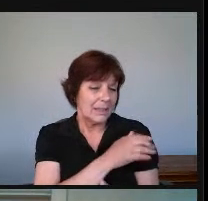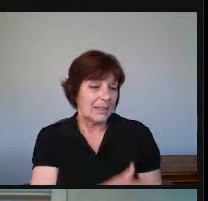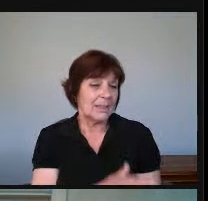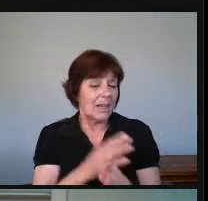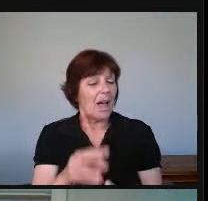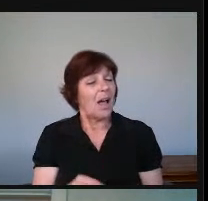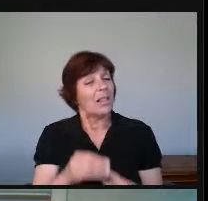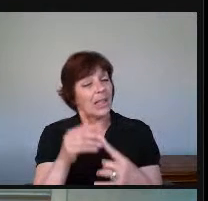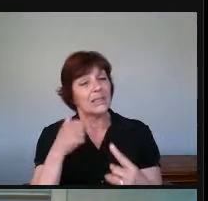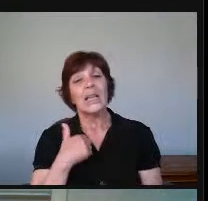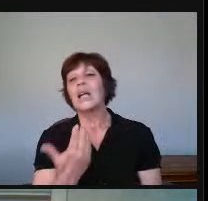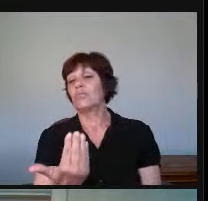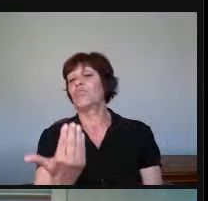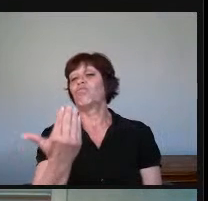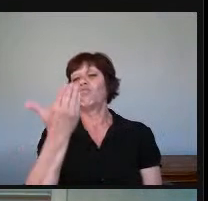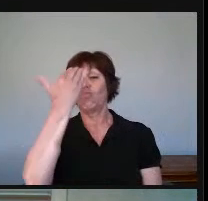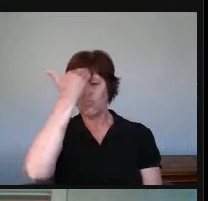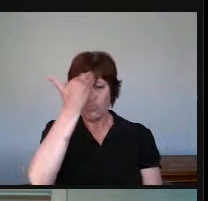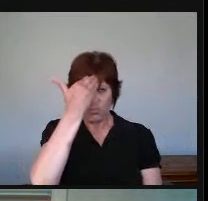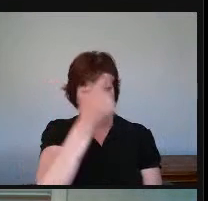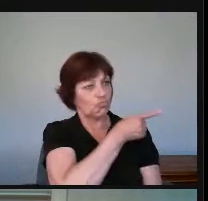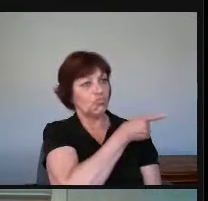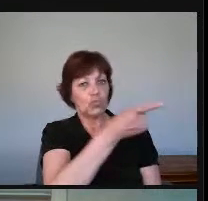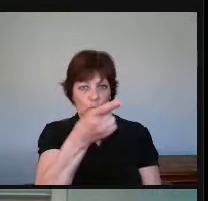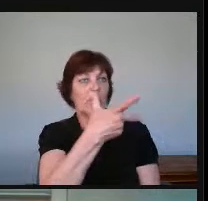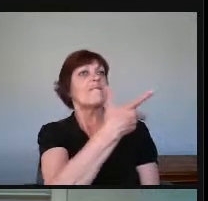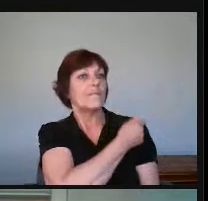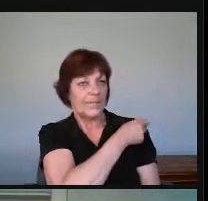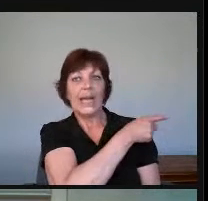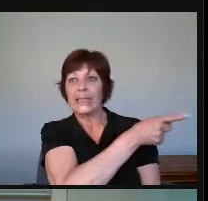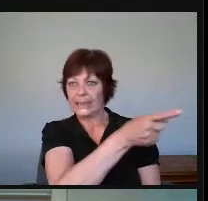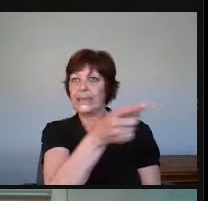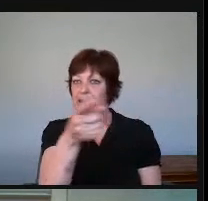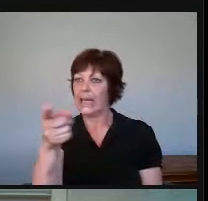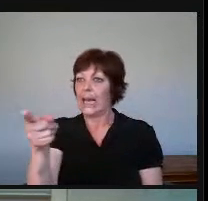I was pretty aware everyone was vaccinated,